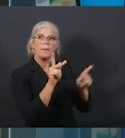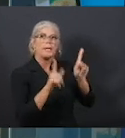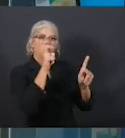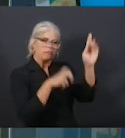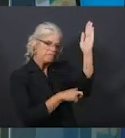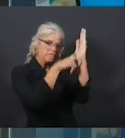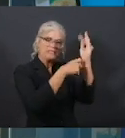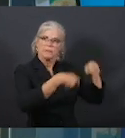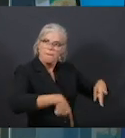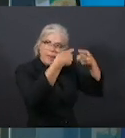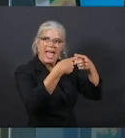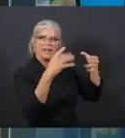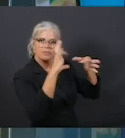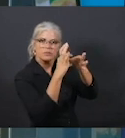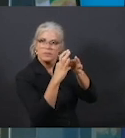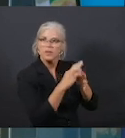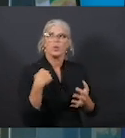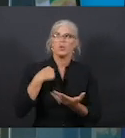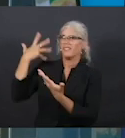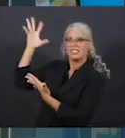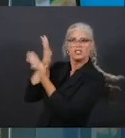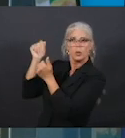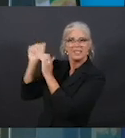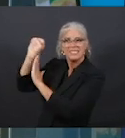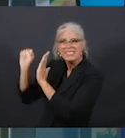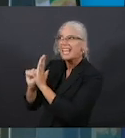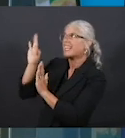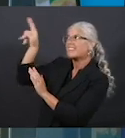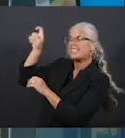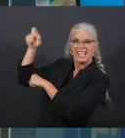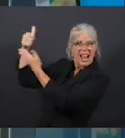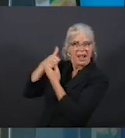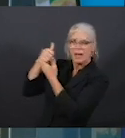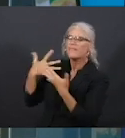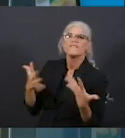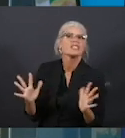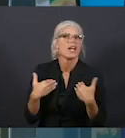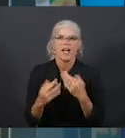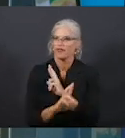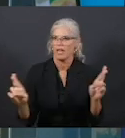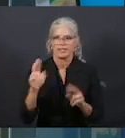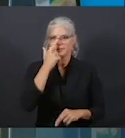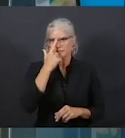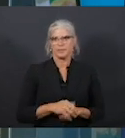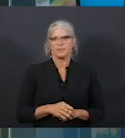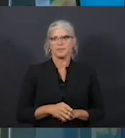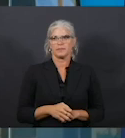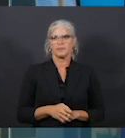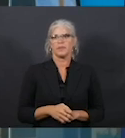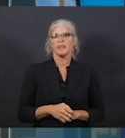that's necessary. And I think what we want to avoid is, I think it was Hermine,